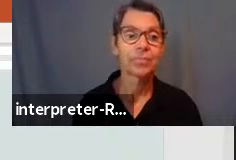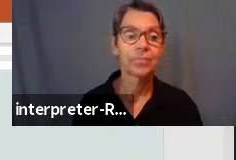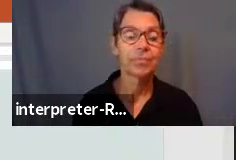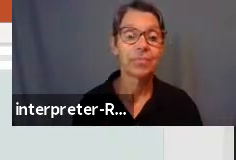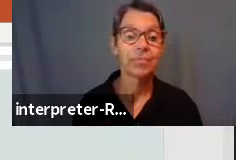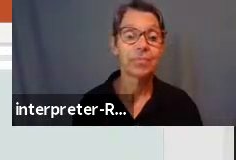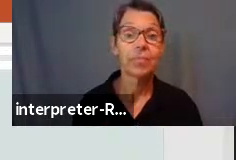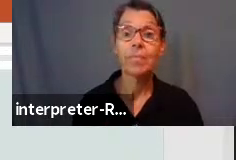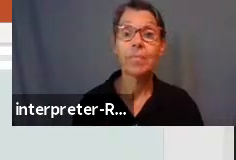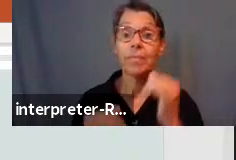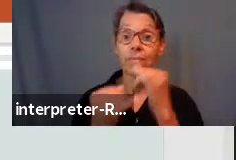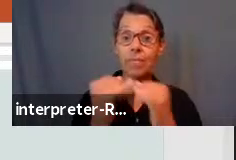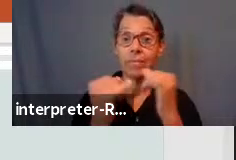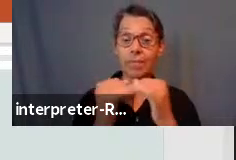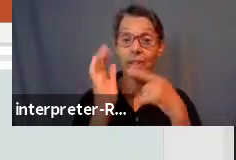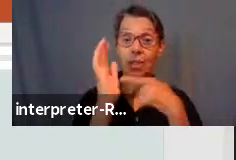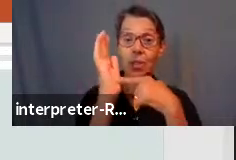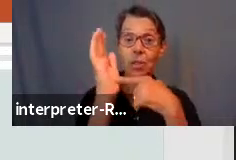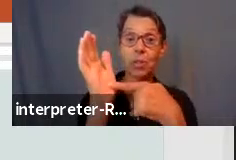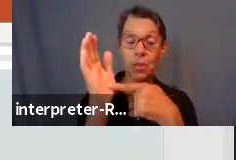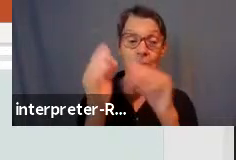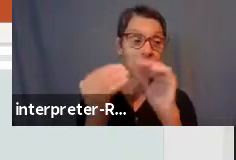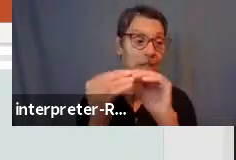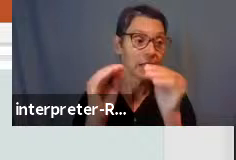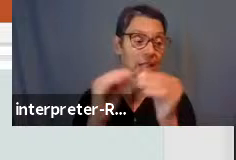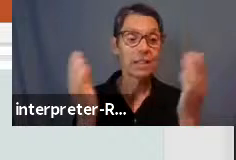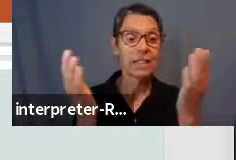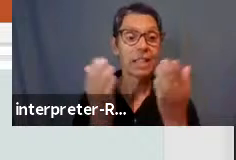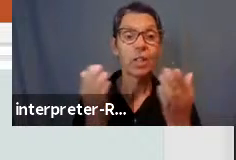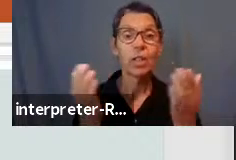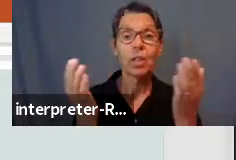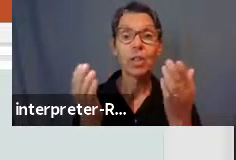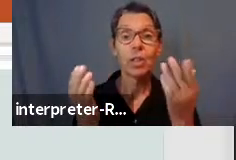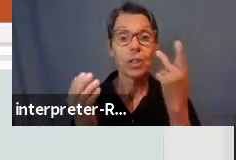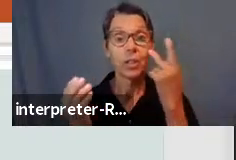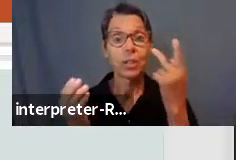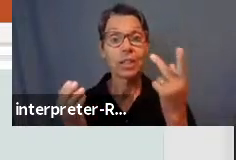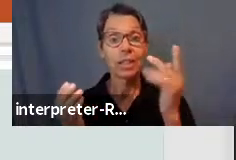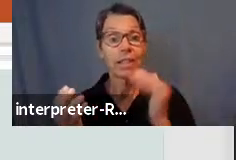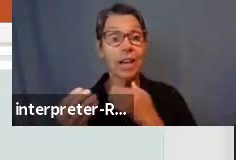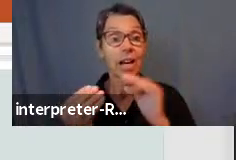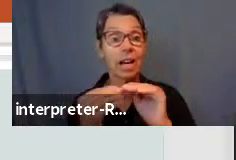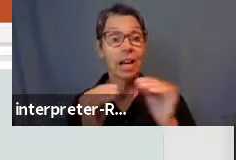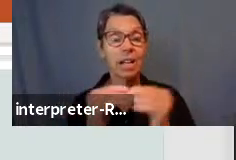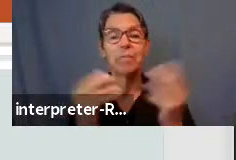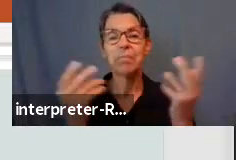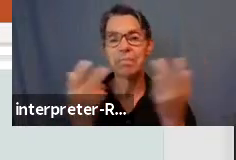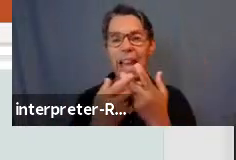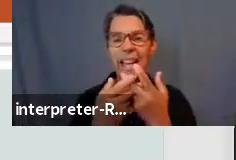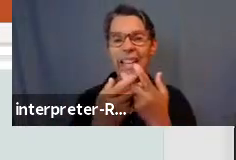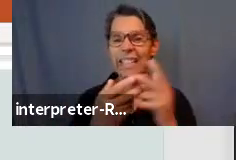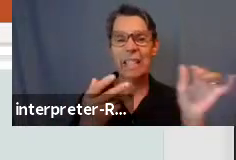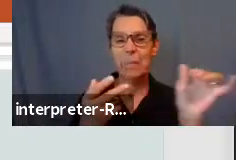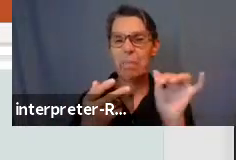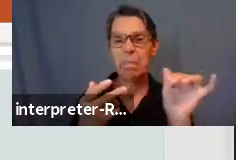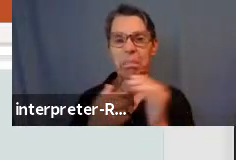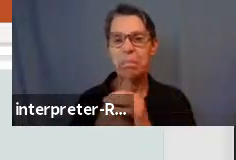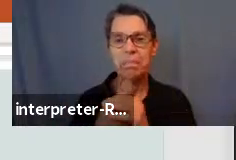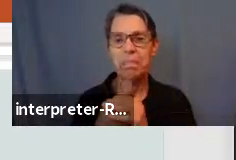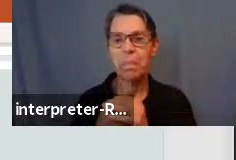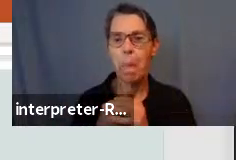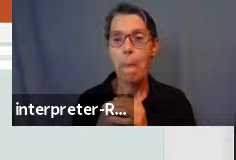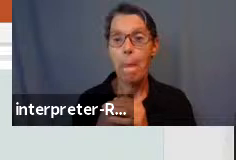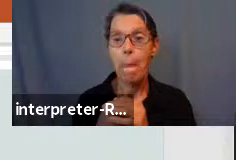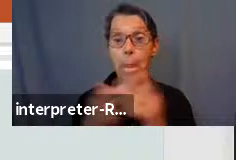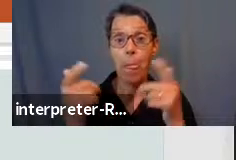And then finally, I just wanted to show by the numbers here, and you can see our numbers kind of match what was shown earlier, that our